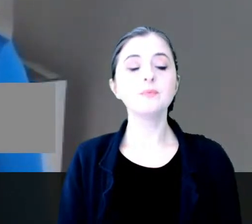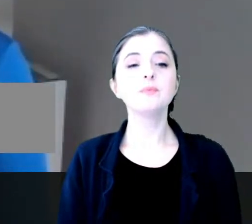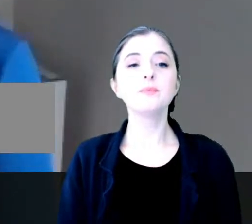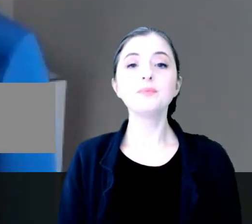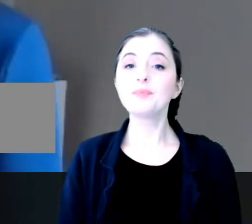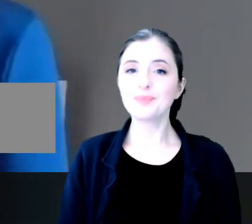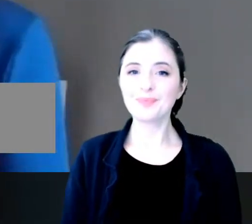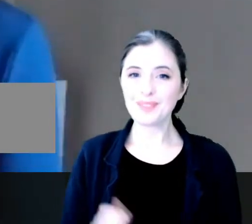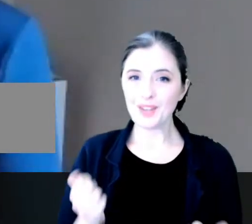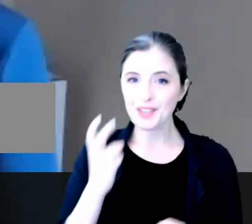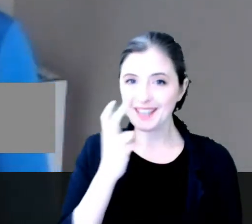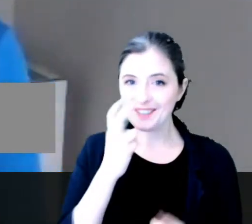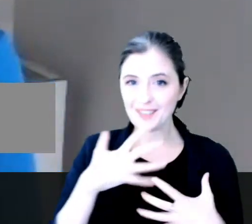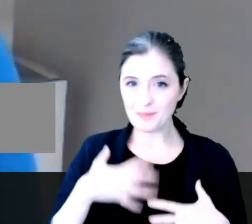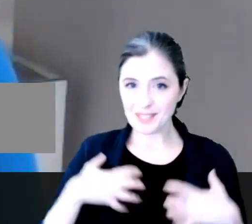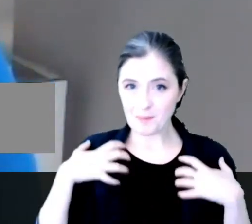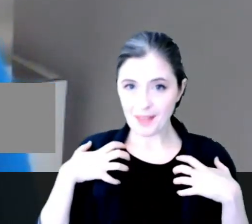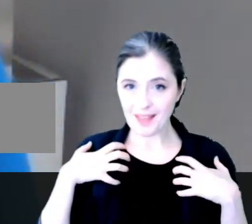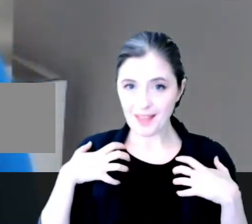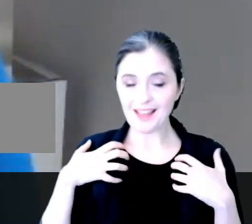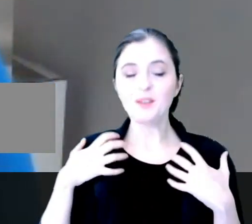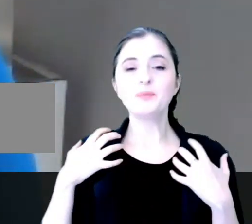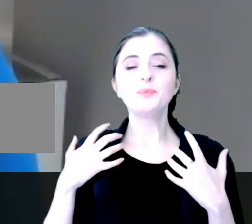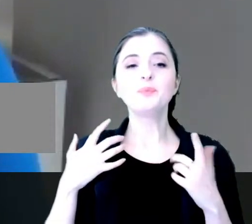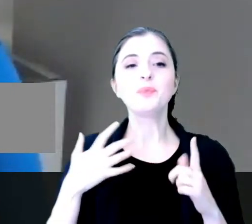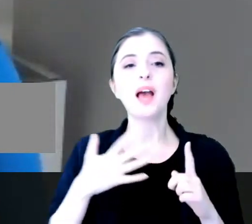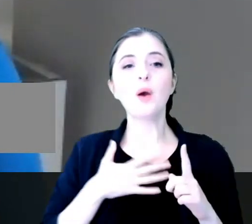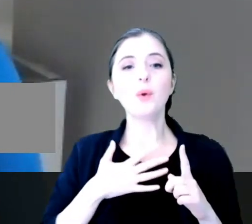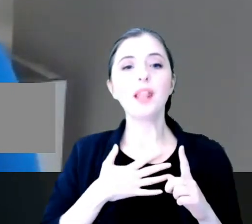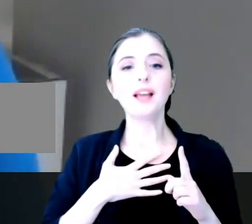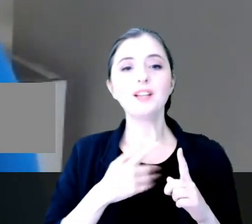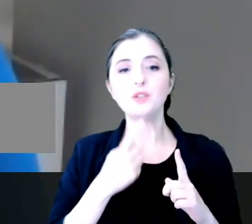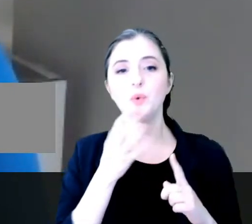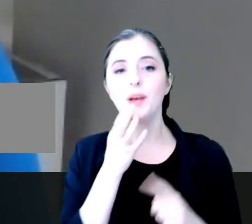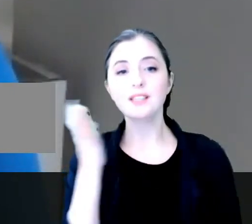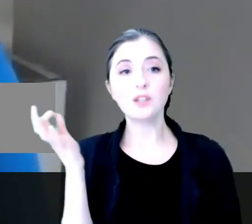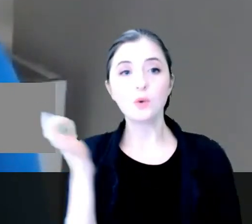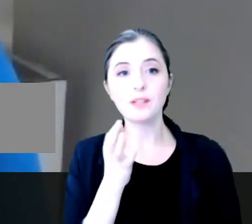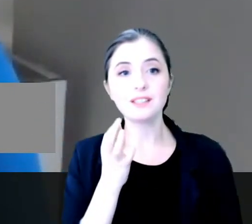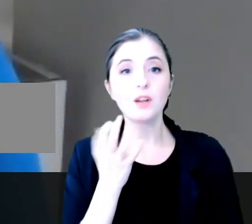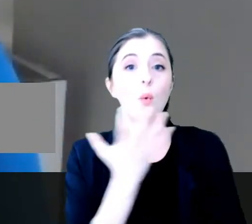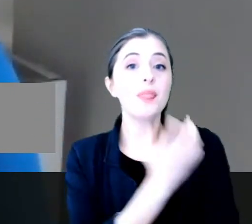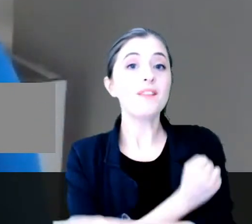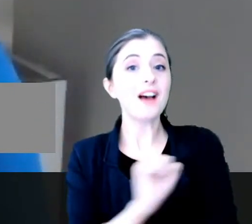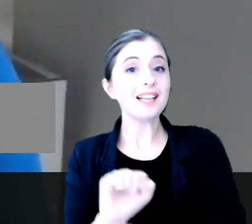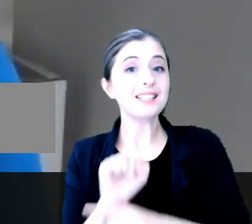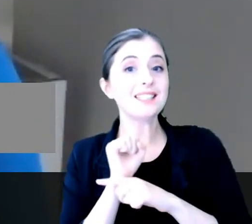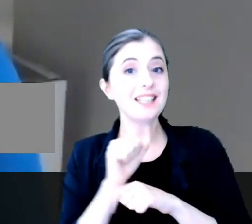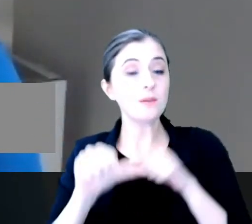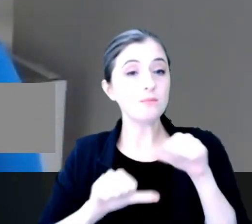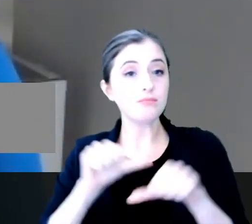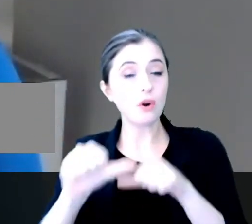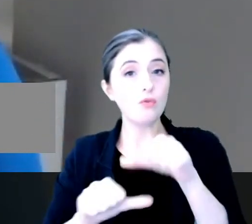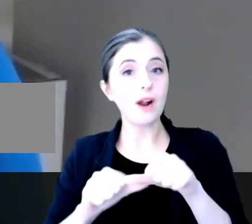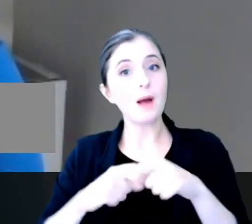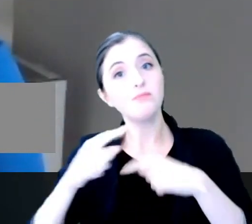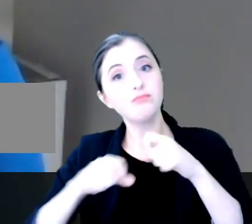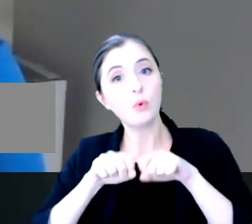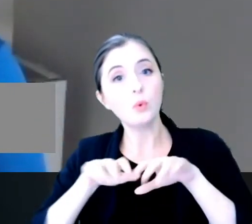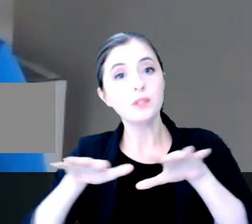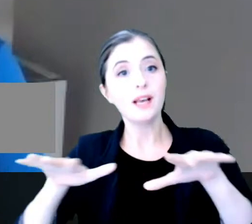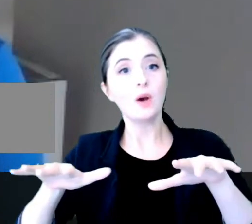Mr. Mayor. I would like to ask a question. With the vaccine program currently rolled out and a